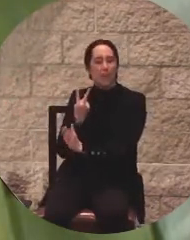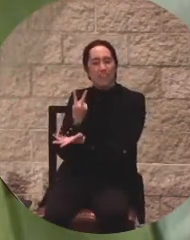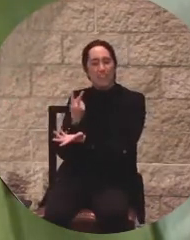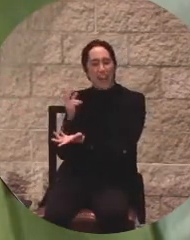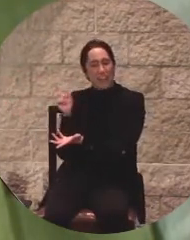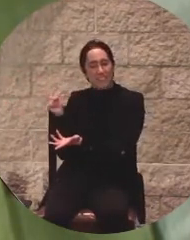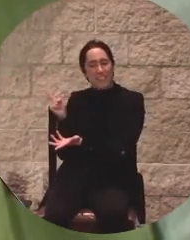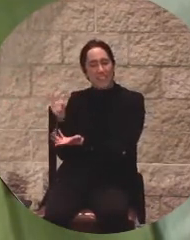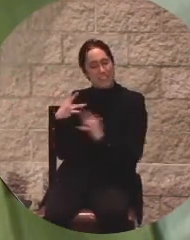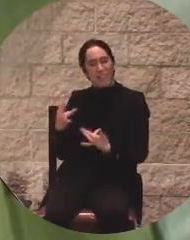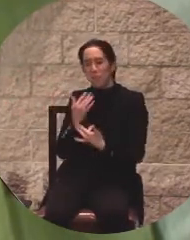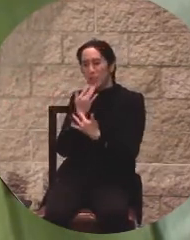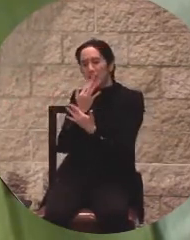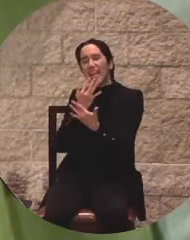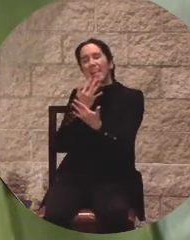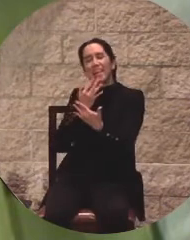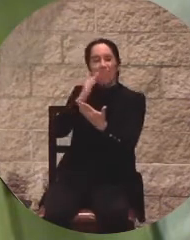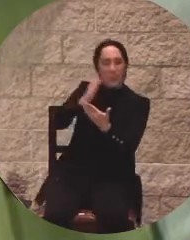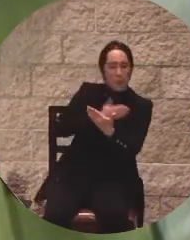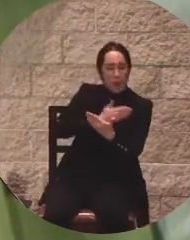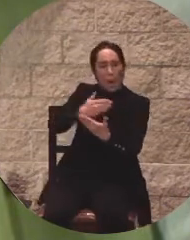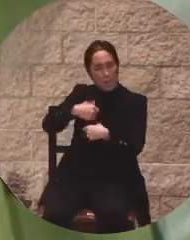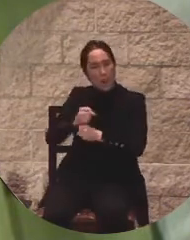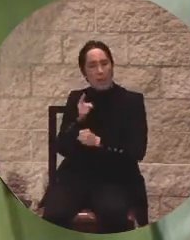want to cry. And...